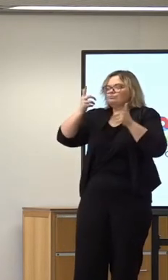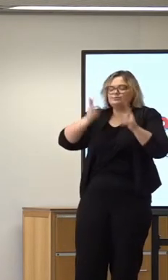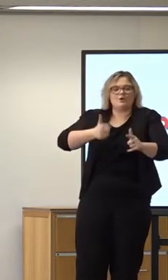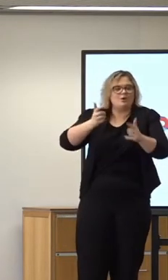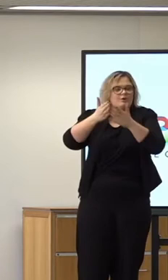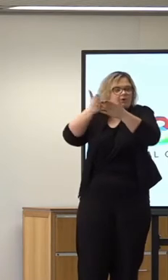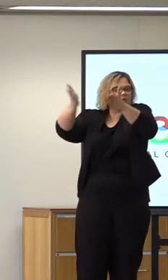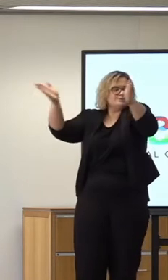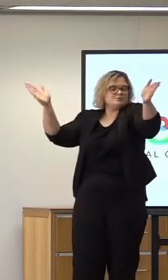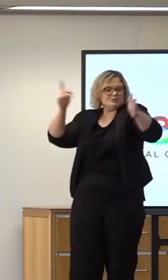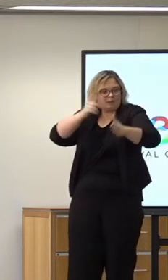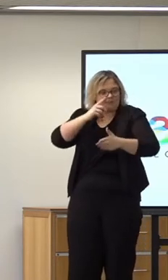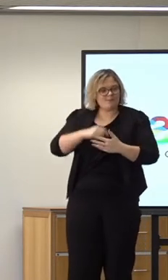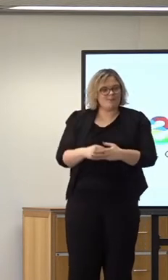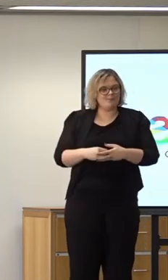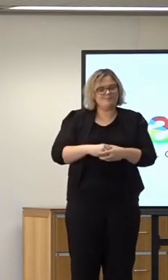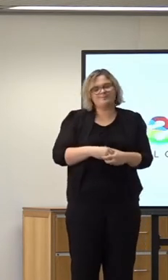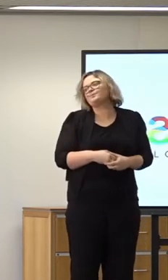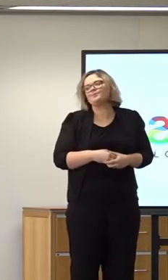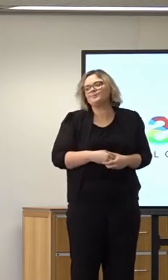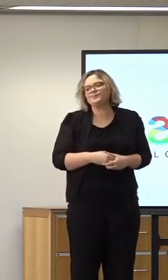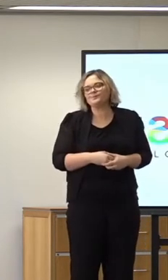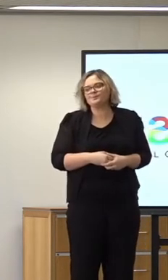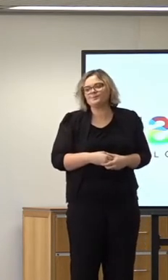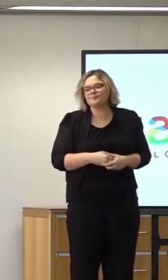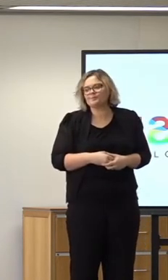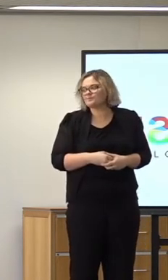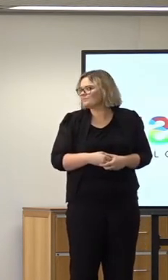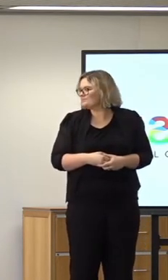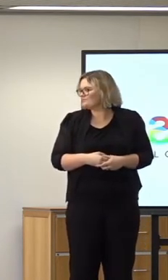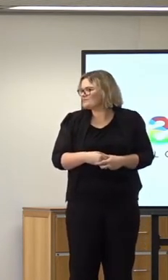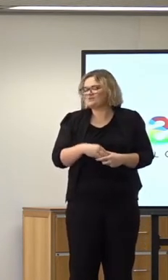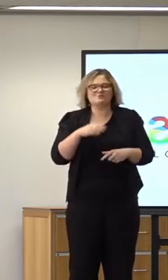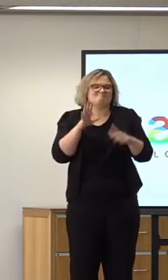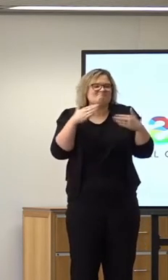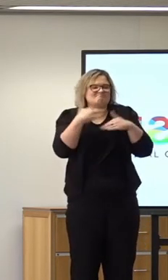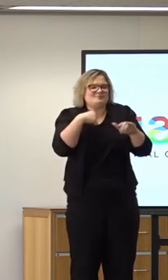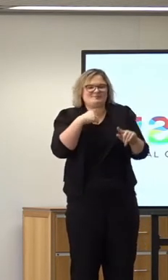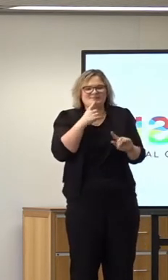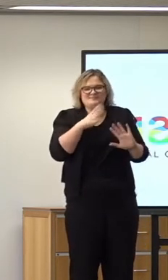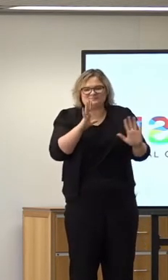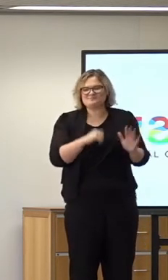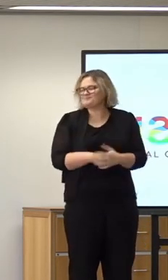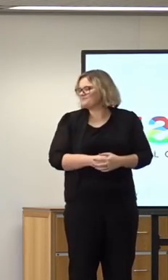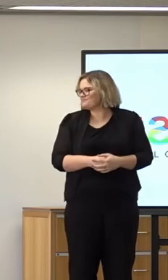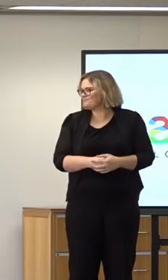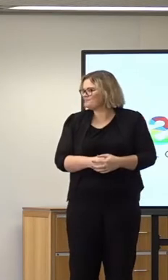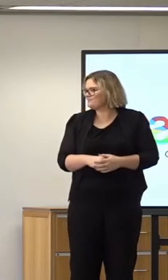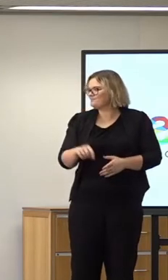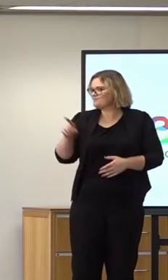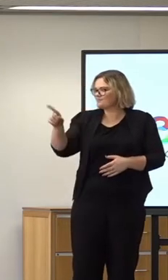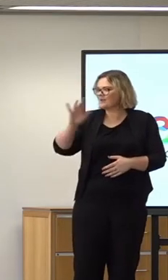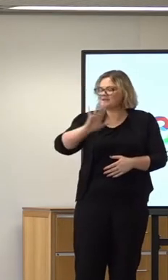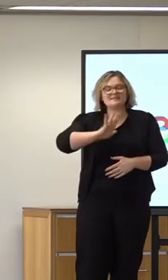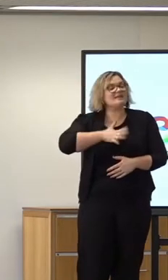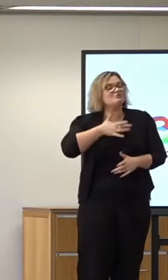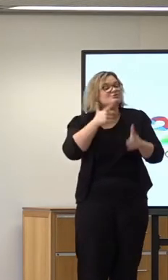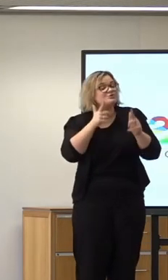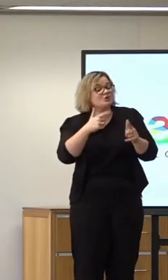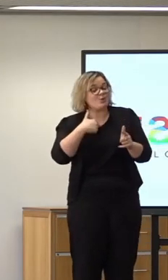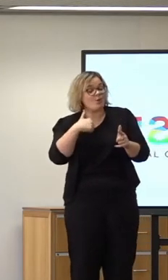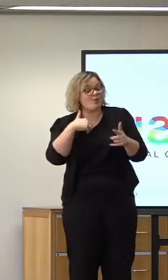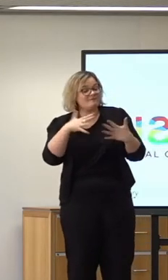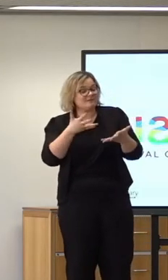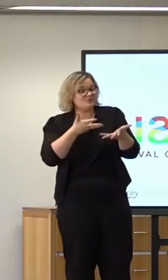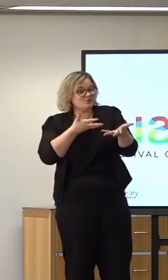there's just it's yeah, that's it. yeah. I mean, it's interesting because a lot of what we're talking